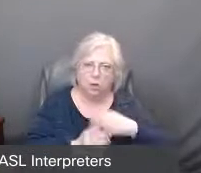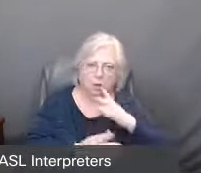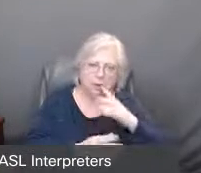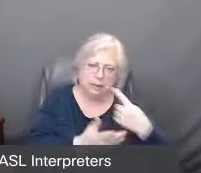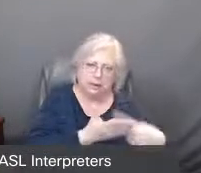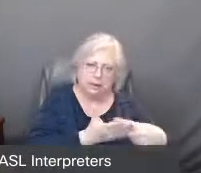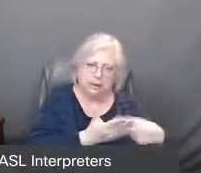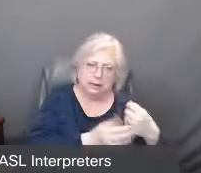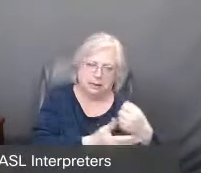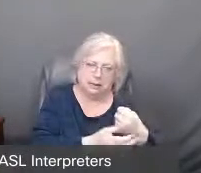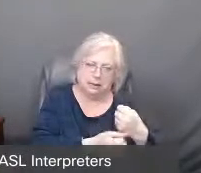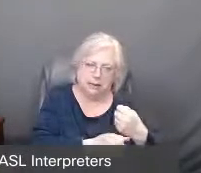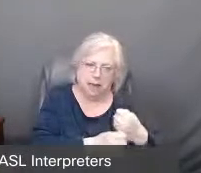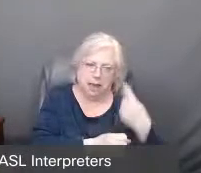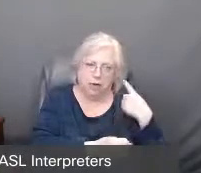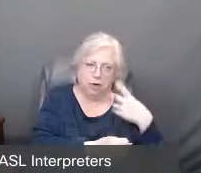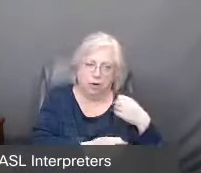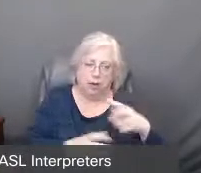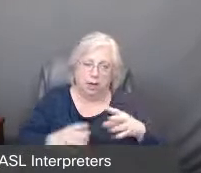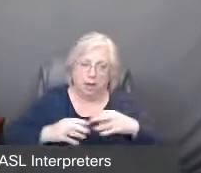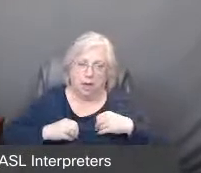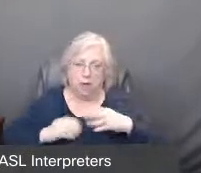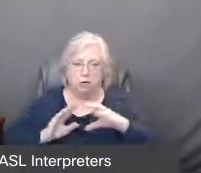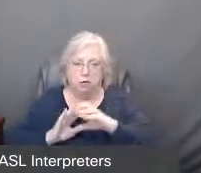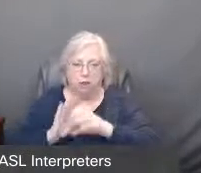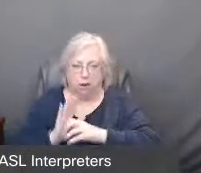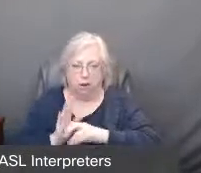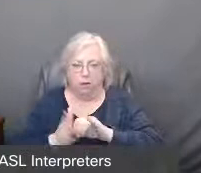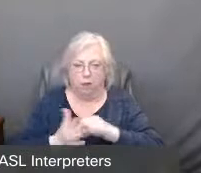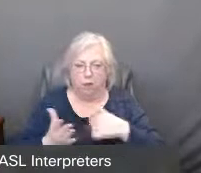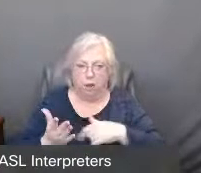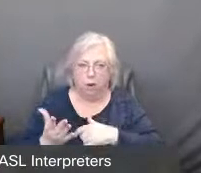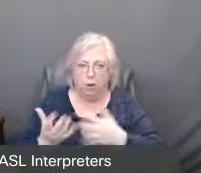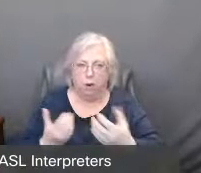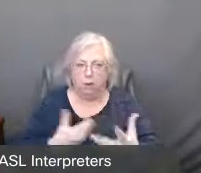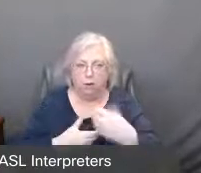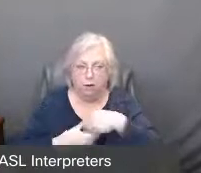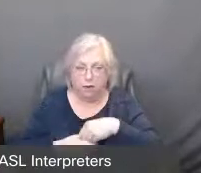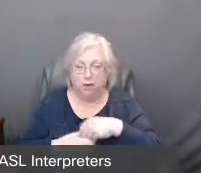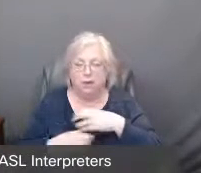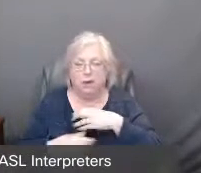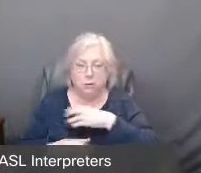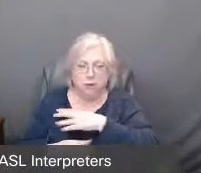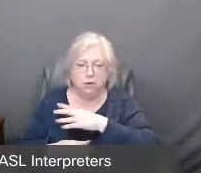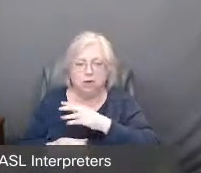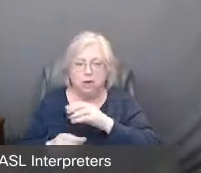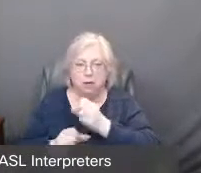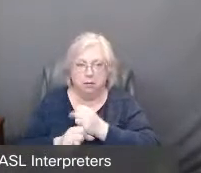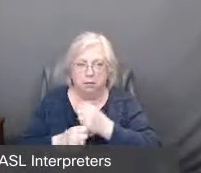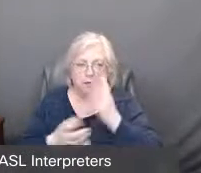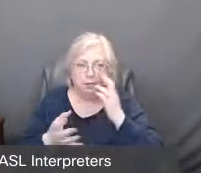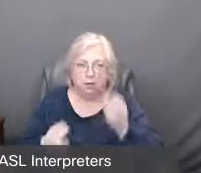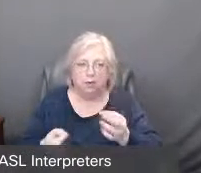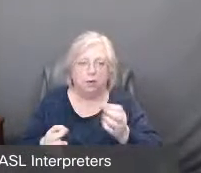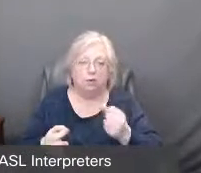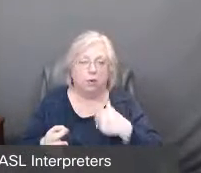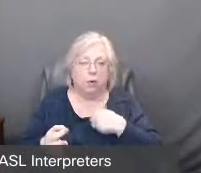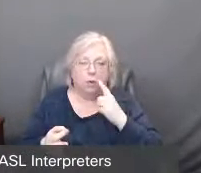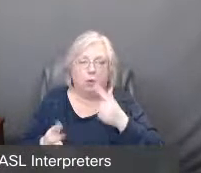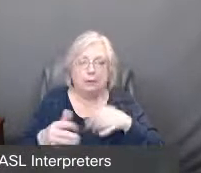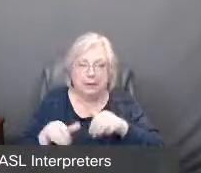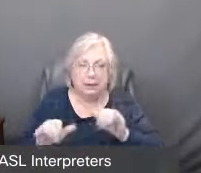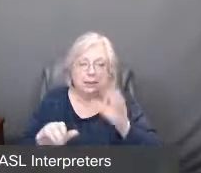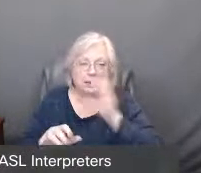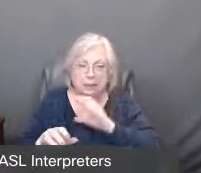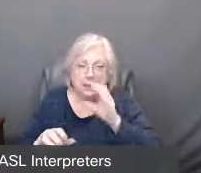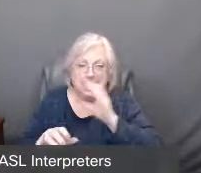year and the adoption of the codes, that we was going to involve the commission in those. And so I am going to still seek